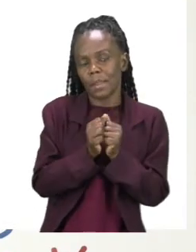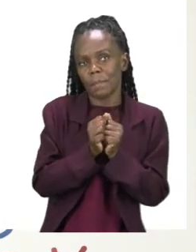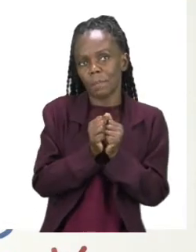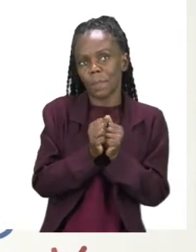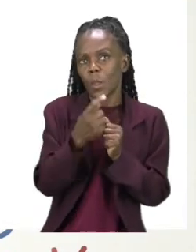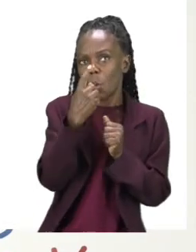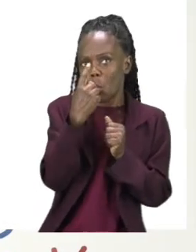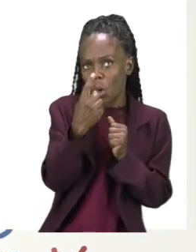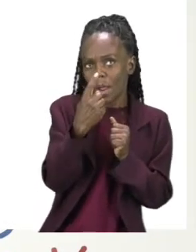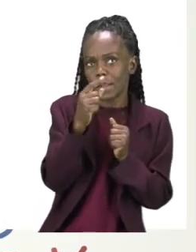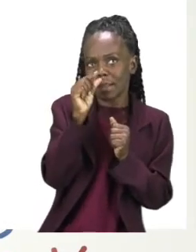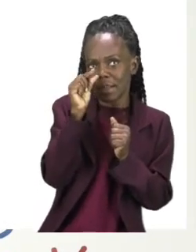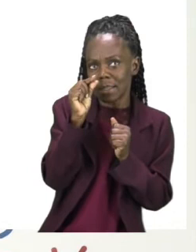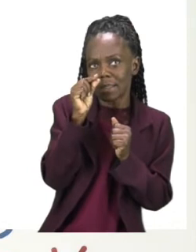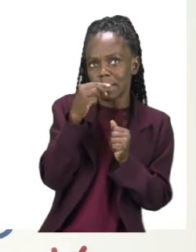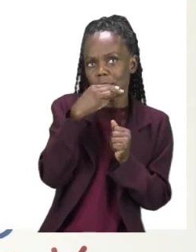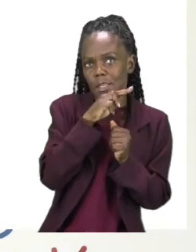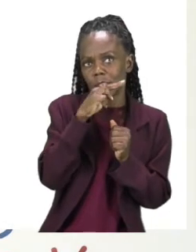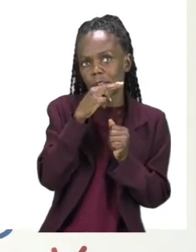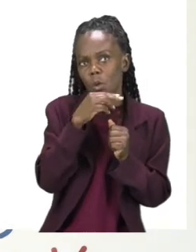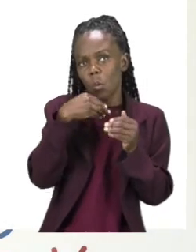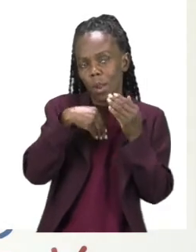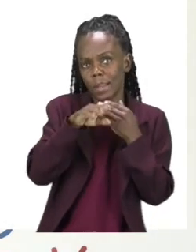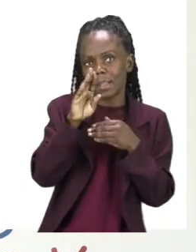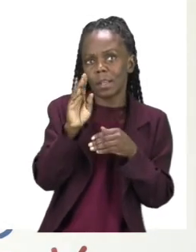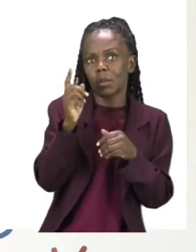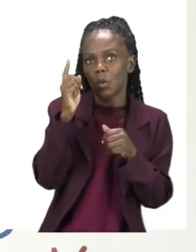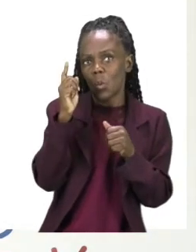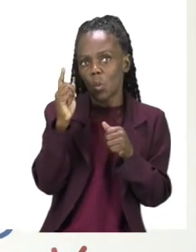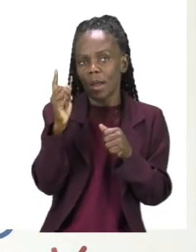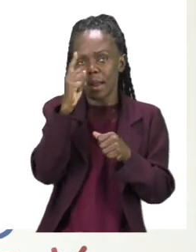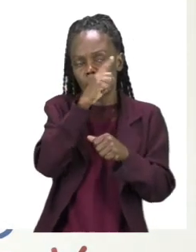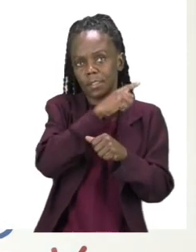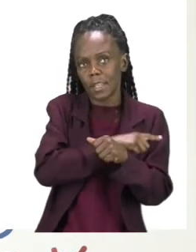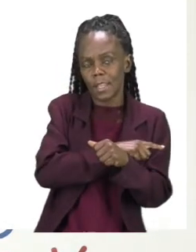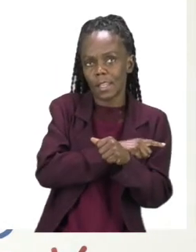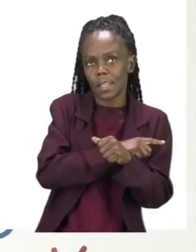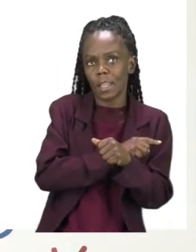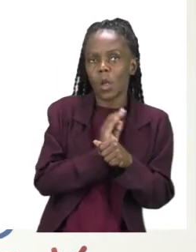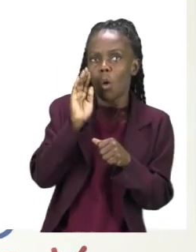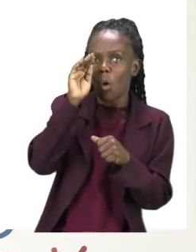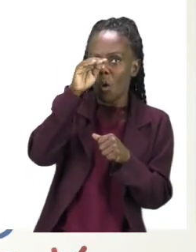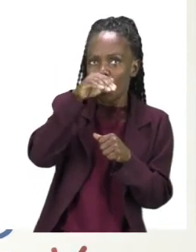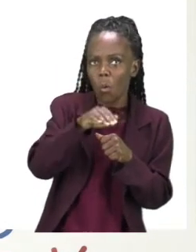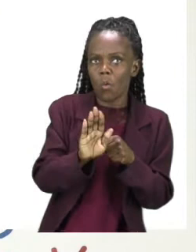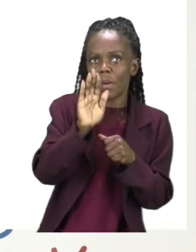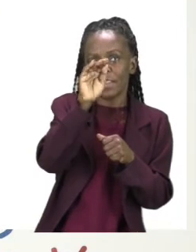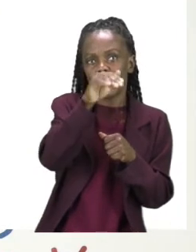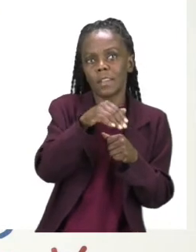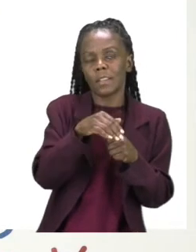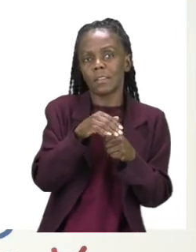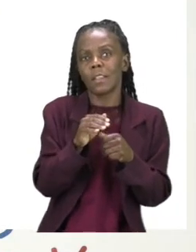back. 1 little duck went out one day over